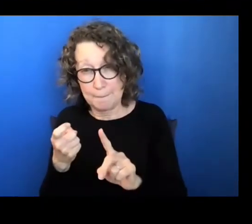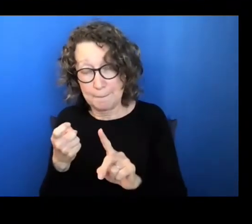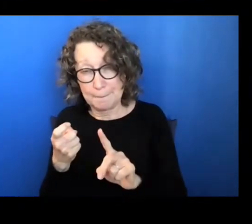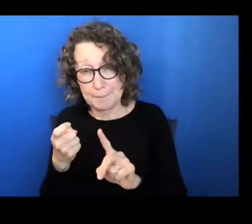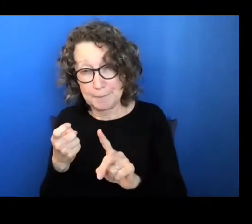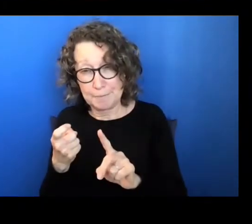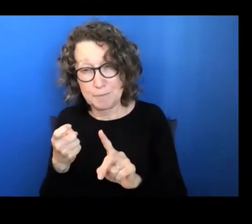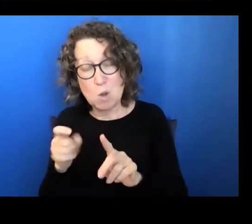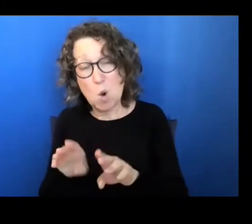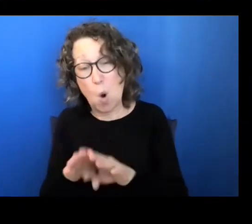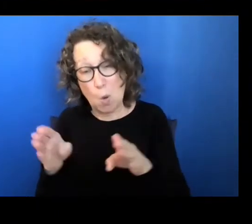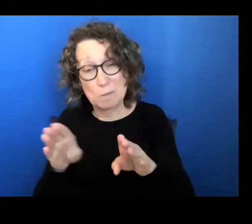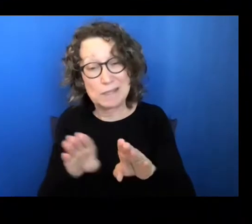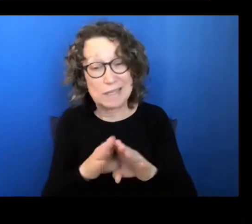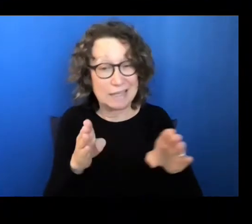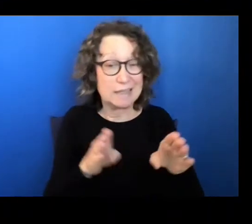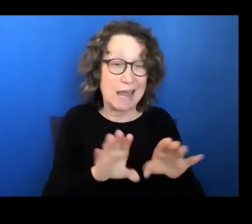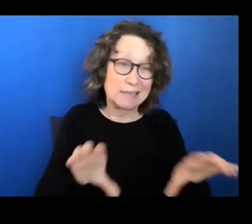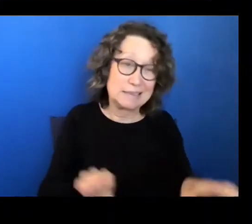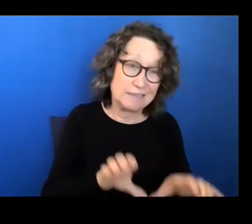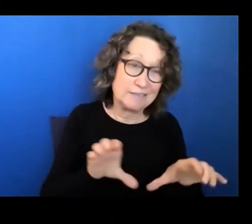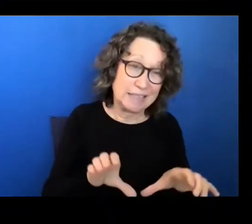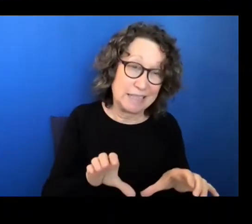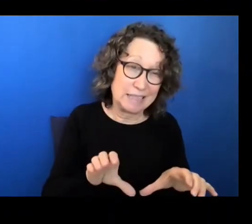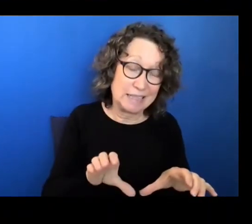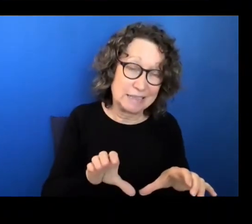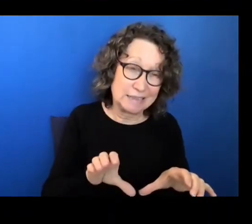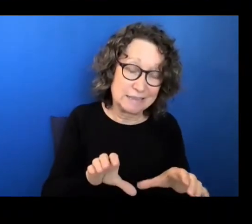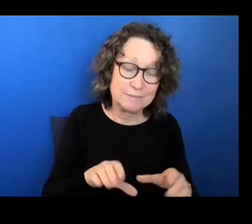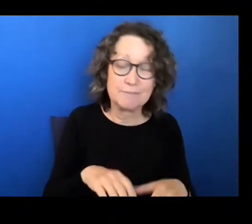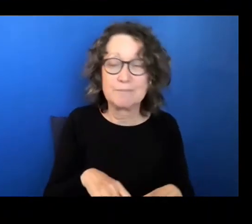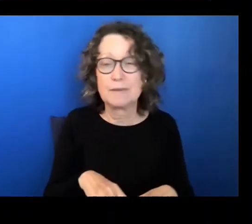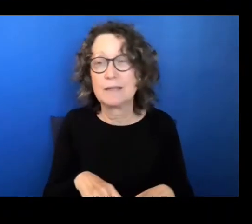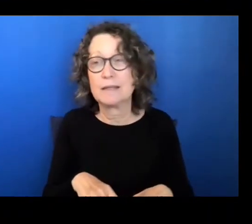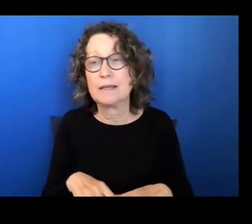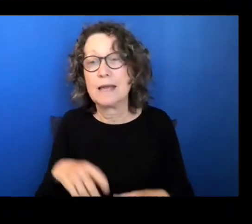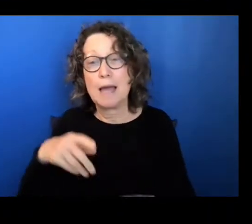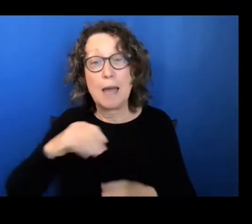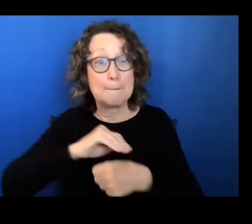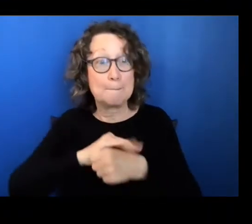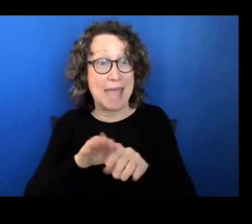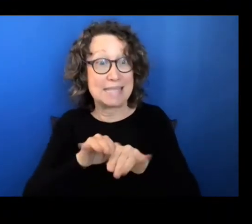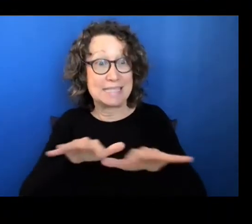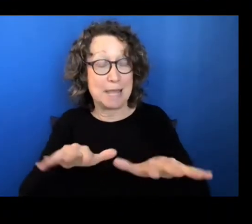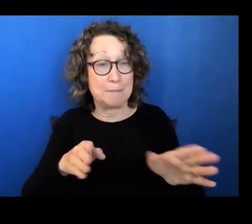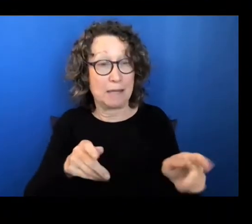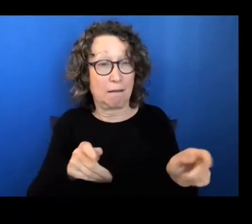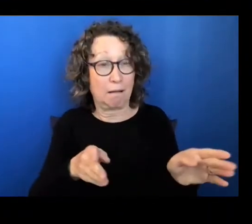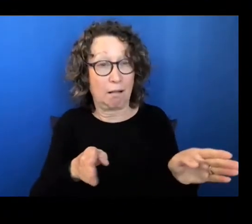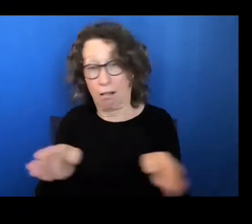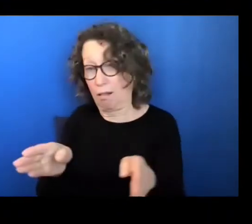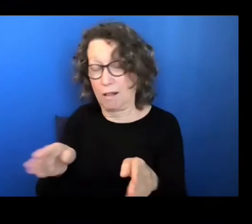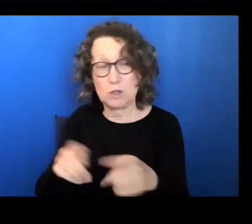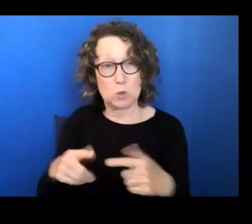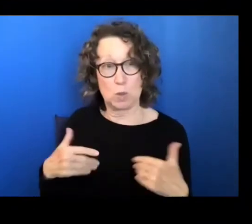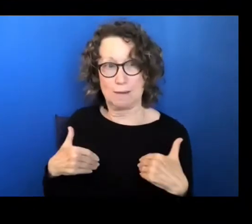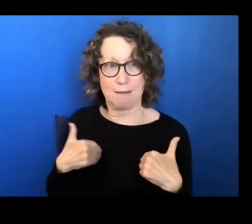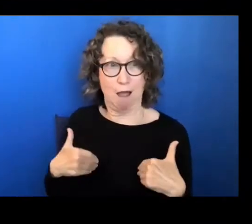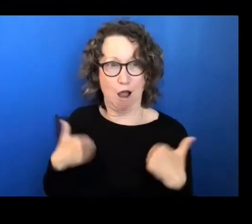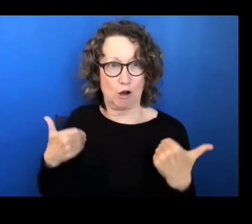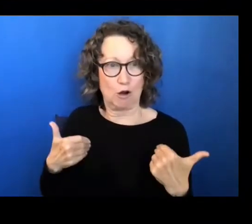of reopening activities. We are seeing that the pandemic is shifting towards younger